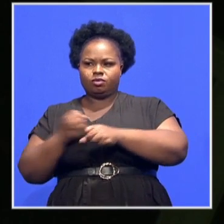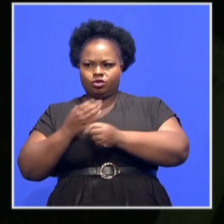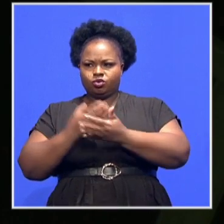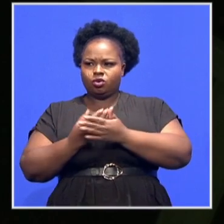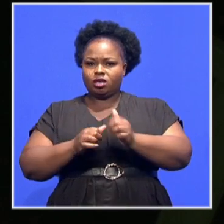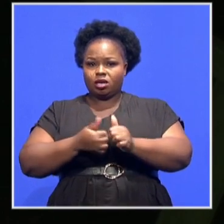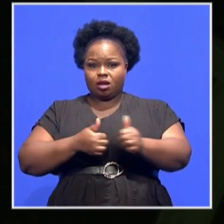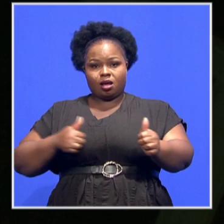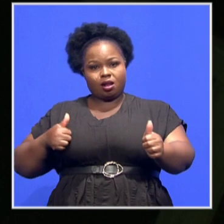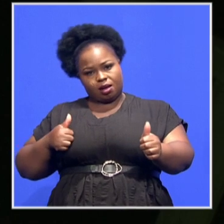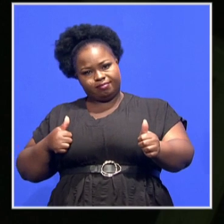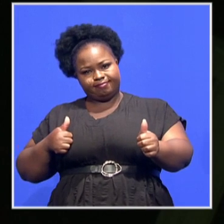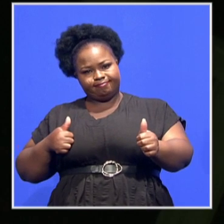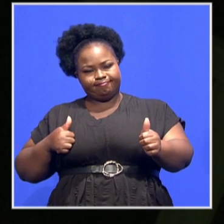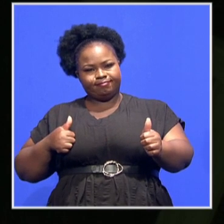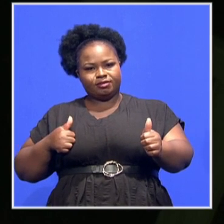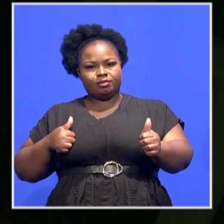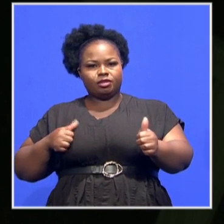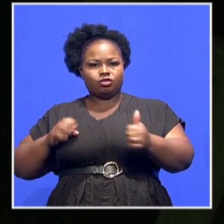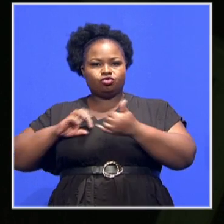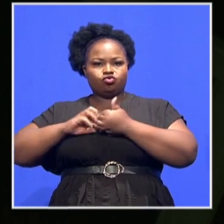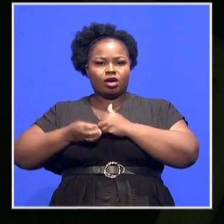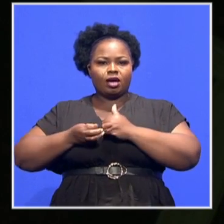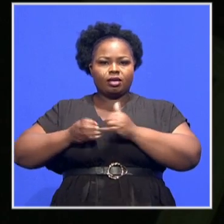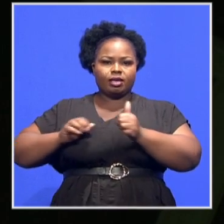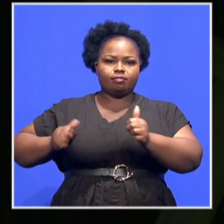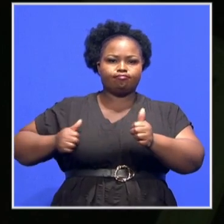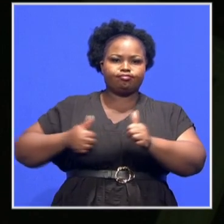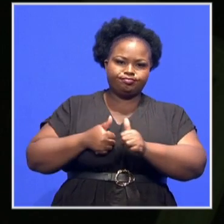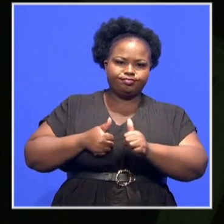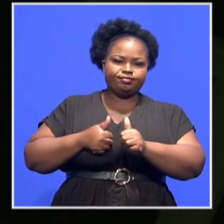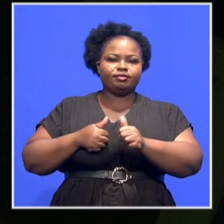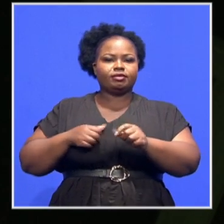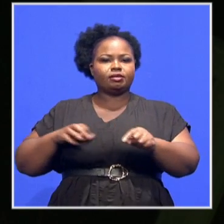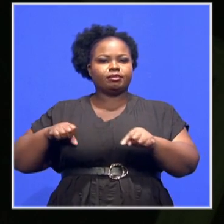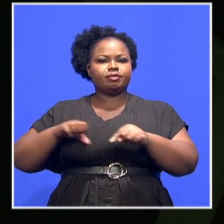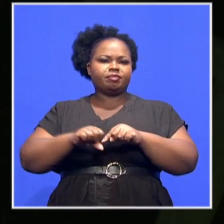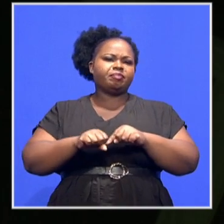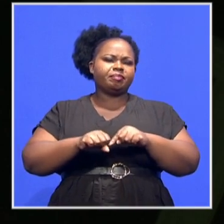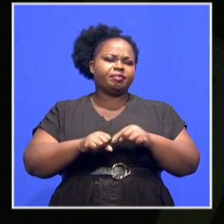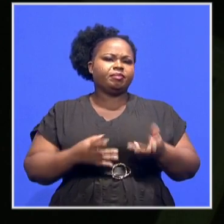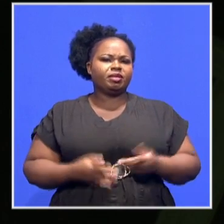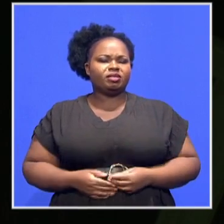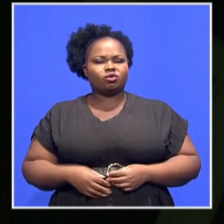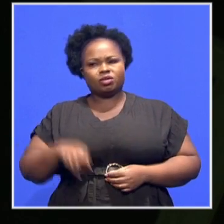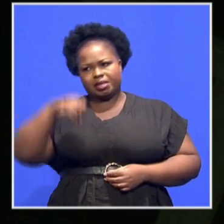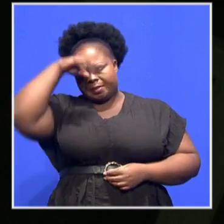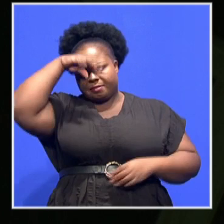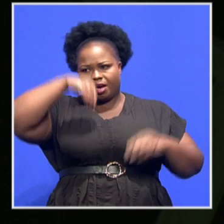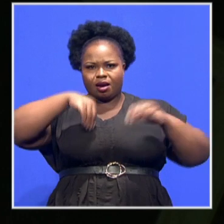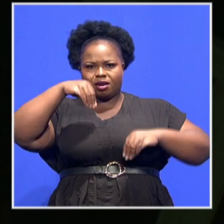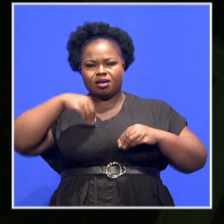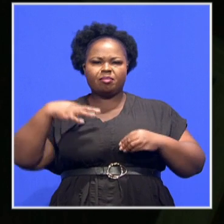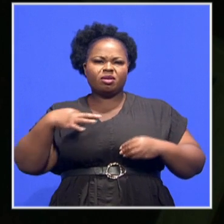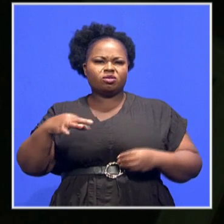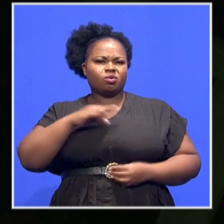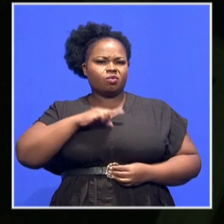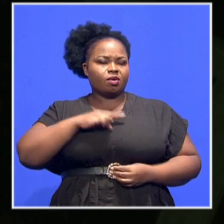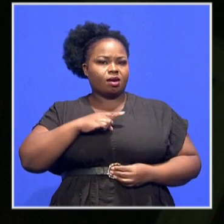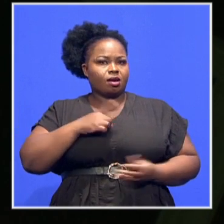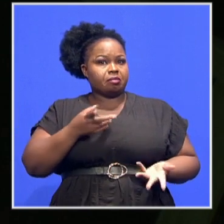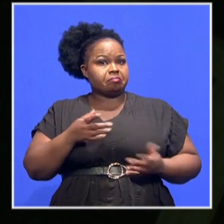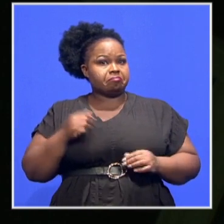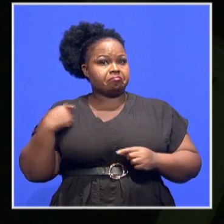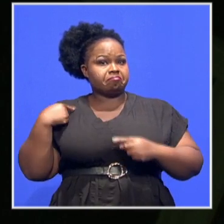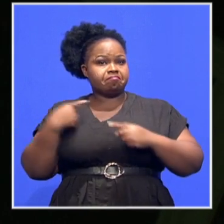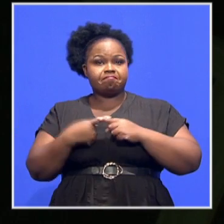backlogs in prospecting and mining applications. I understand that over the past 18 months,